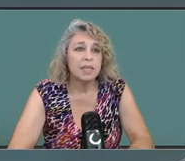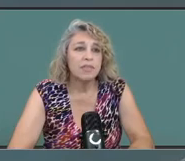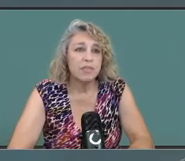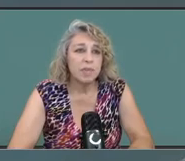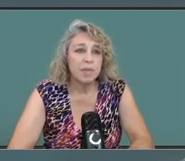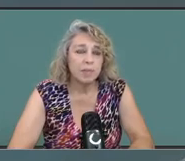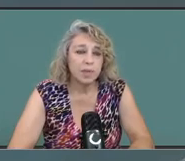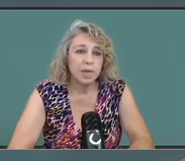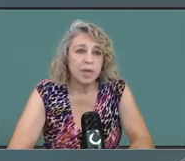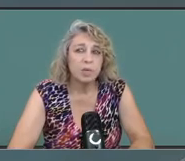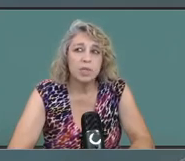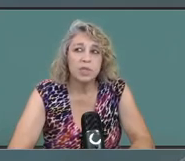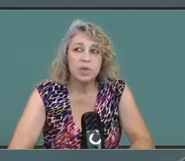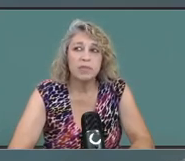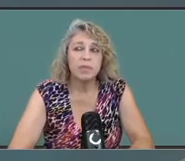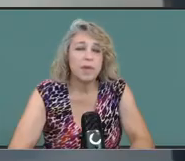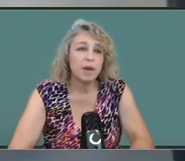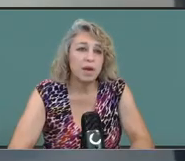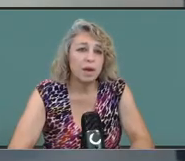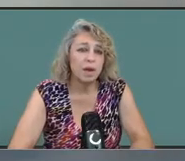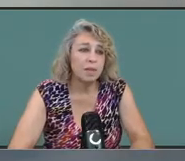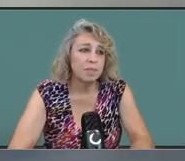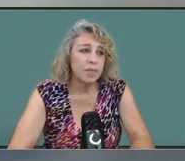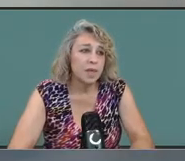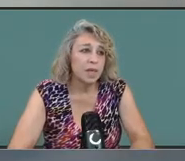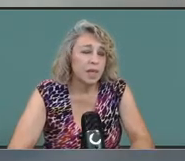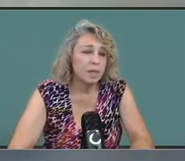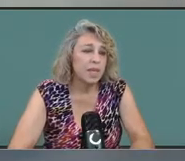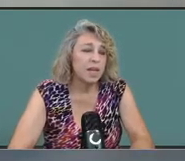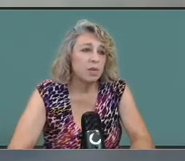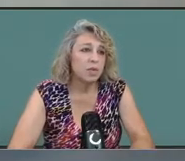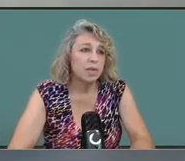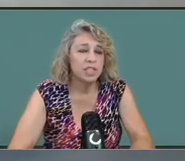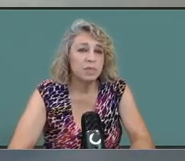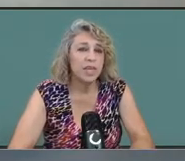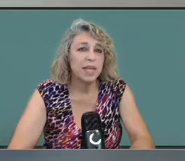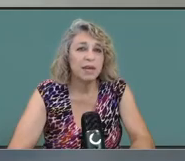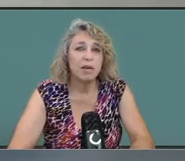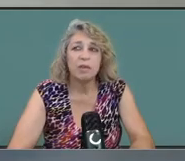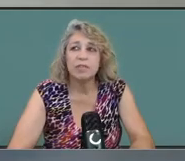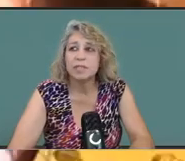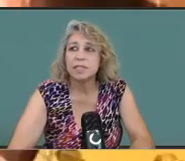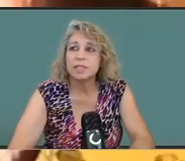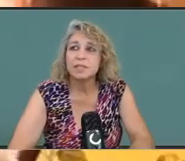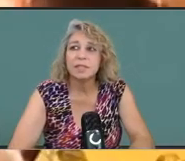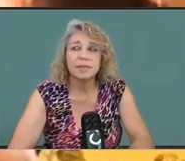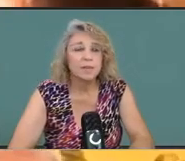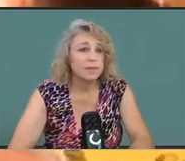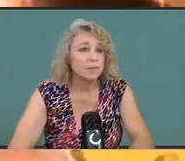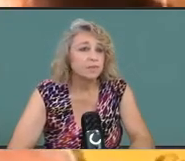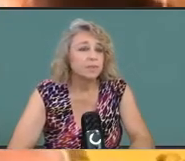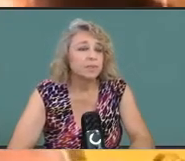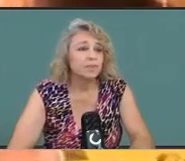is there for the people, and we'll do it from our coming out without just being in our offices.